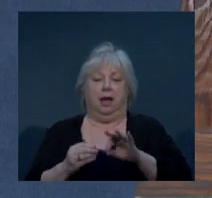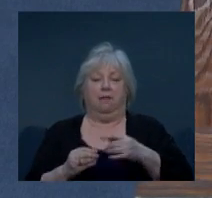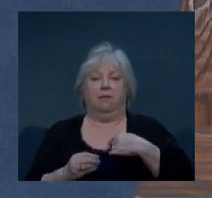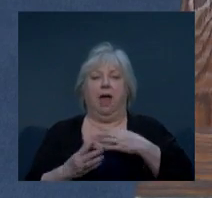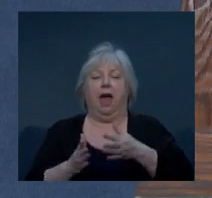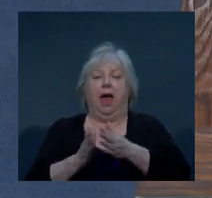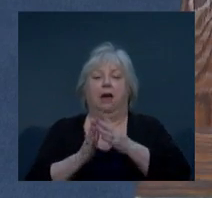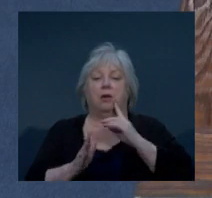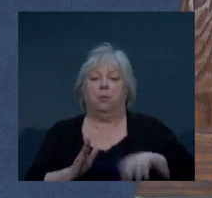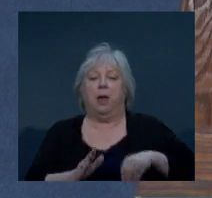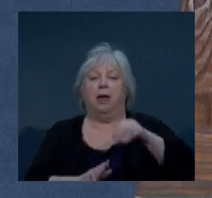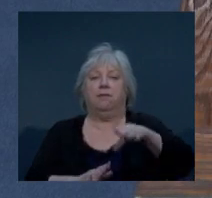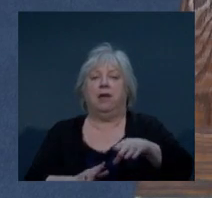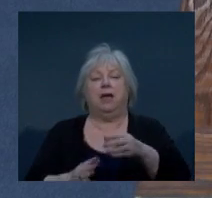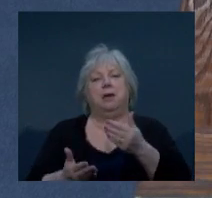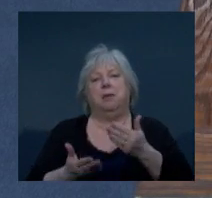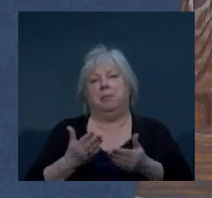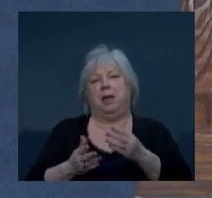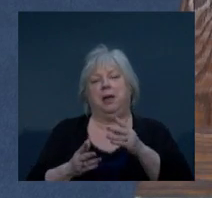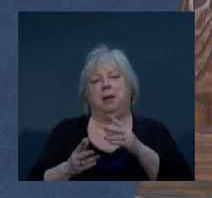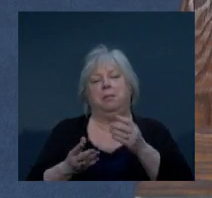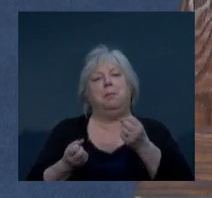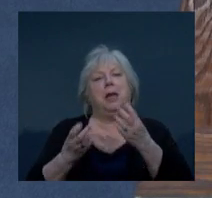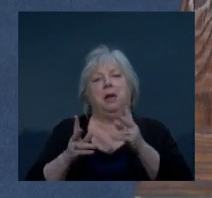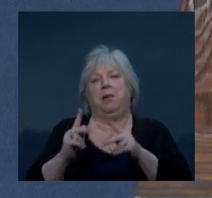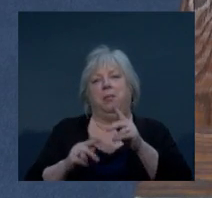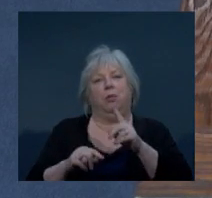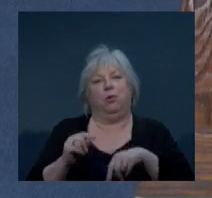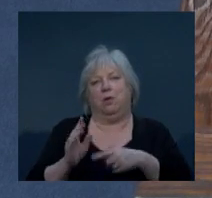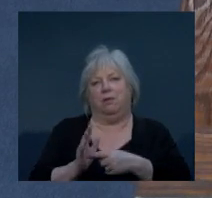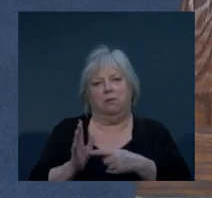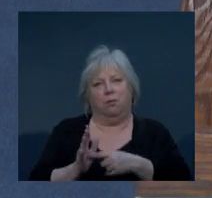fee, many would not be able to afford it.